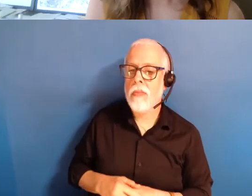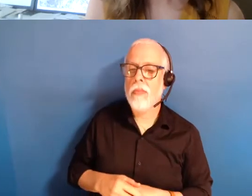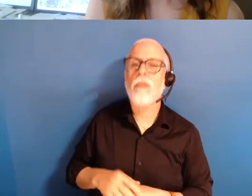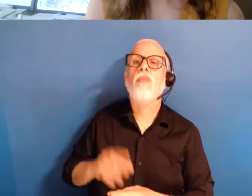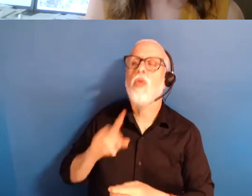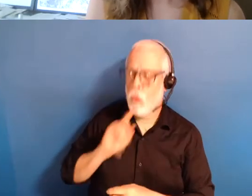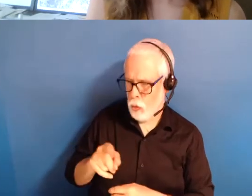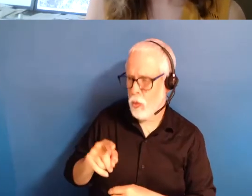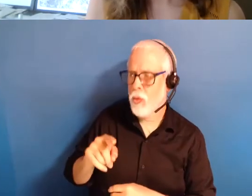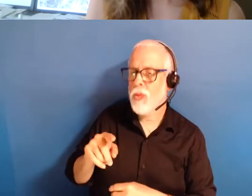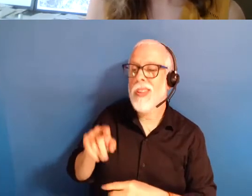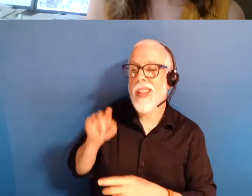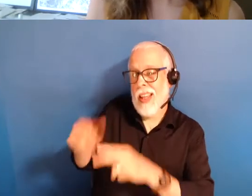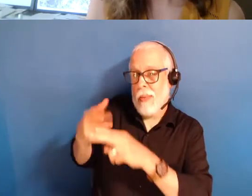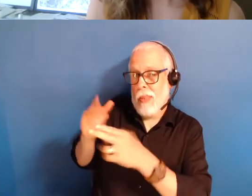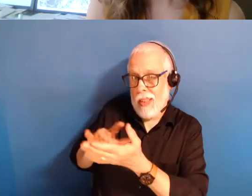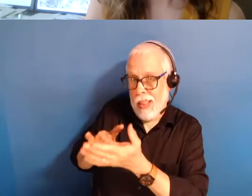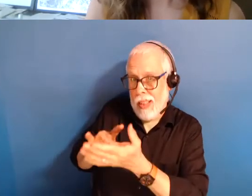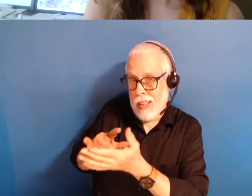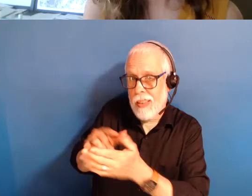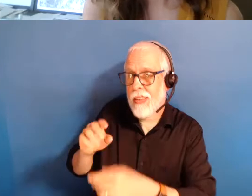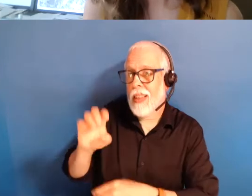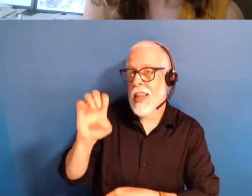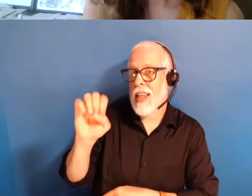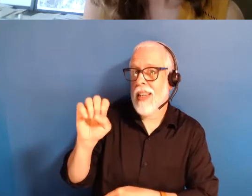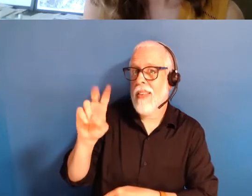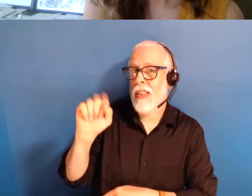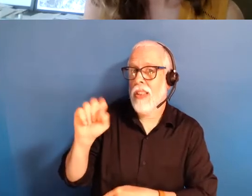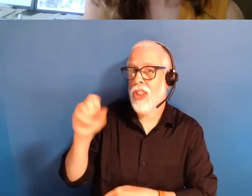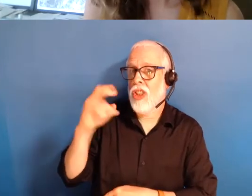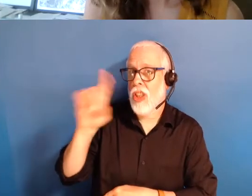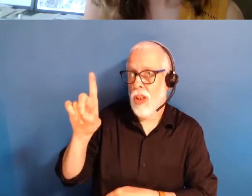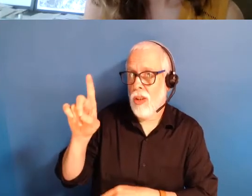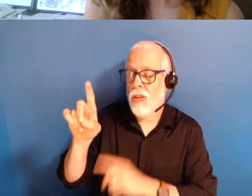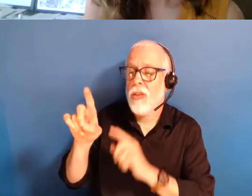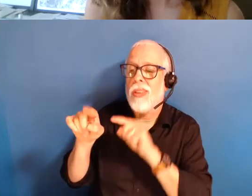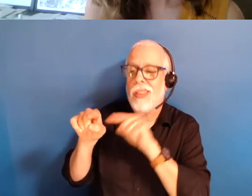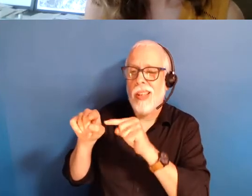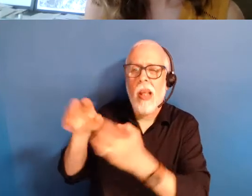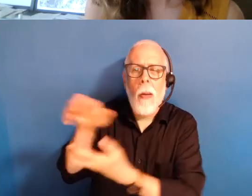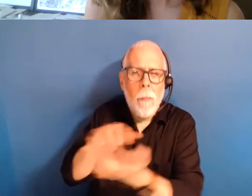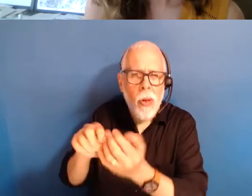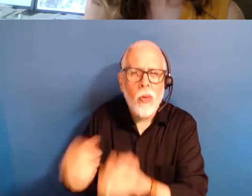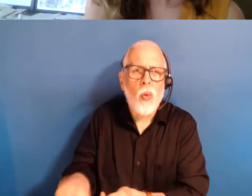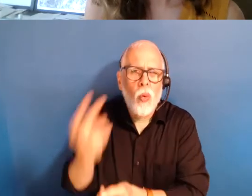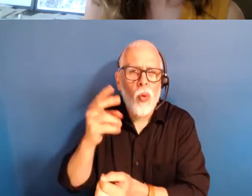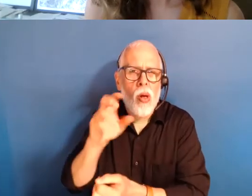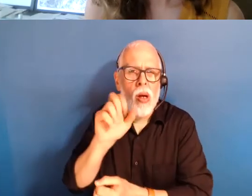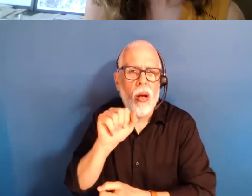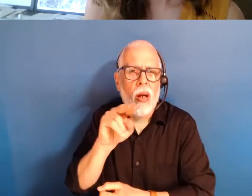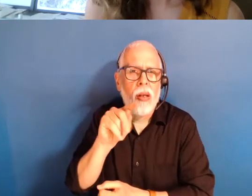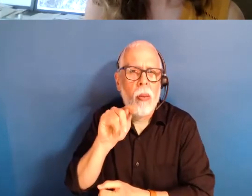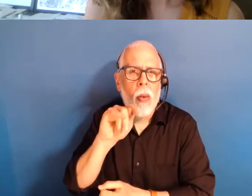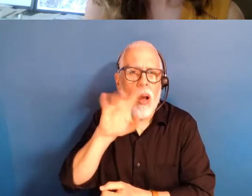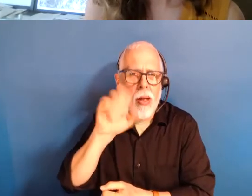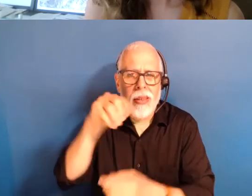Sure. The name of that medicine is Evasheld, and it's a combination of 2 antibodies in a